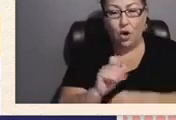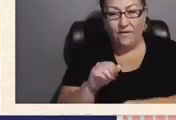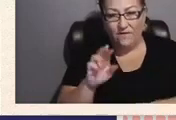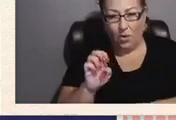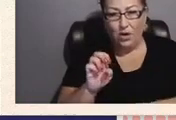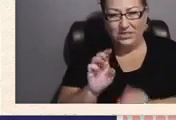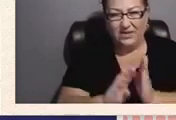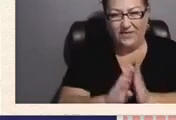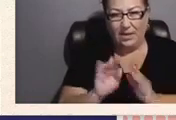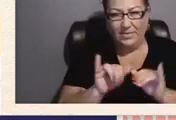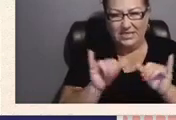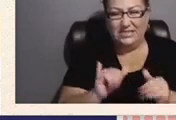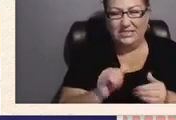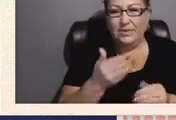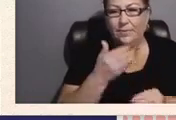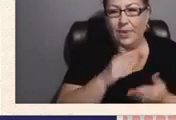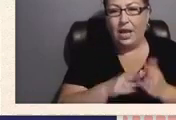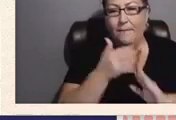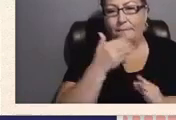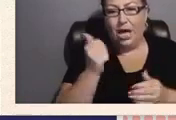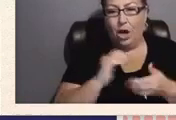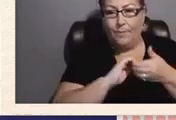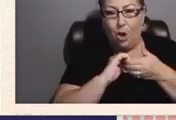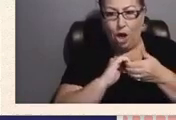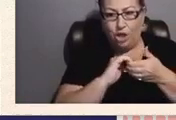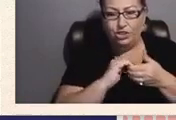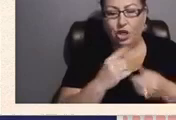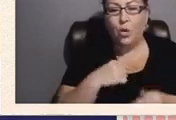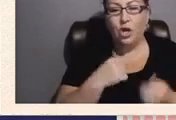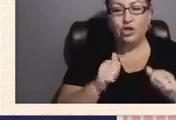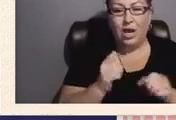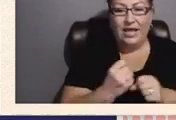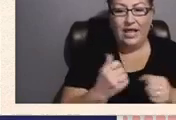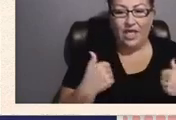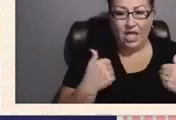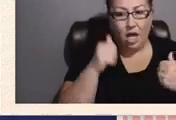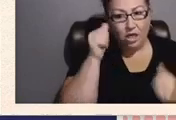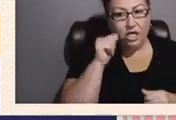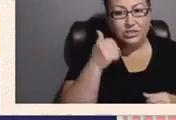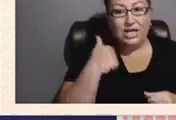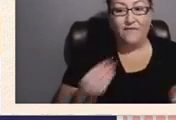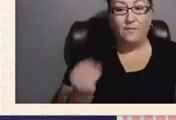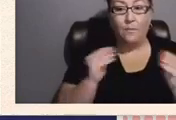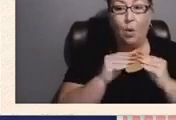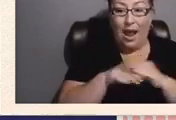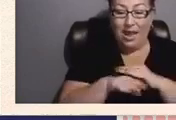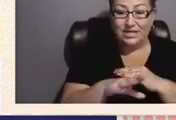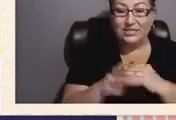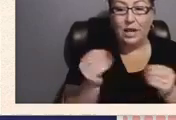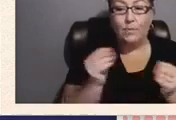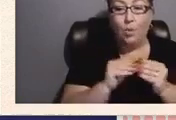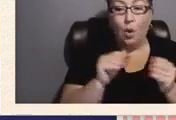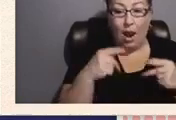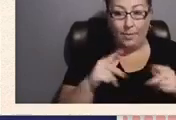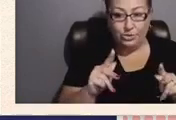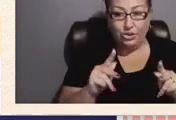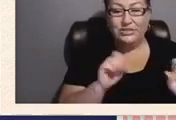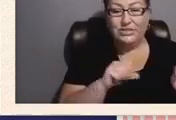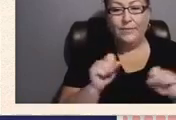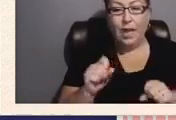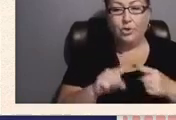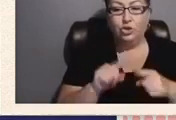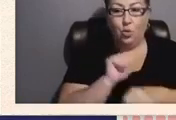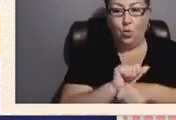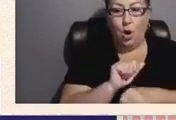partners. So we're trying to get our young adults to be able to have more access and more opportunities to be able to work